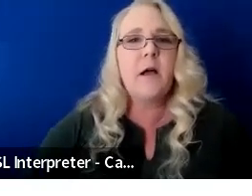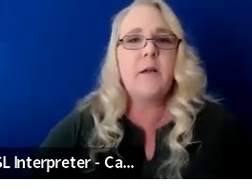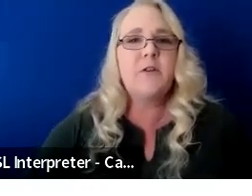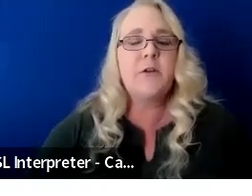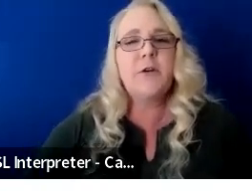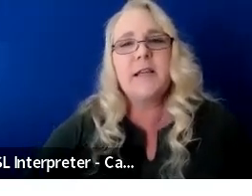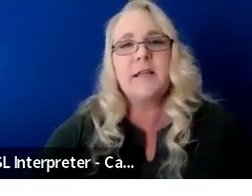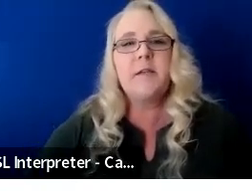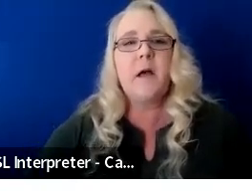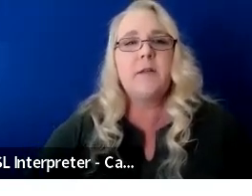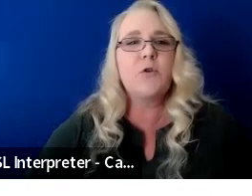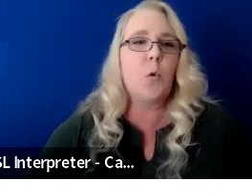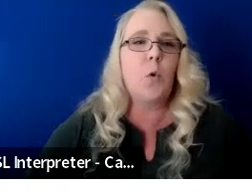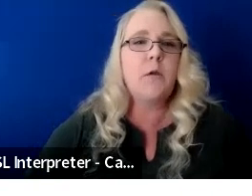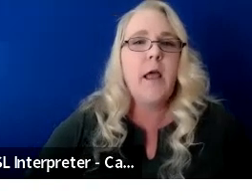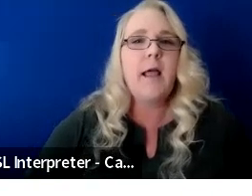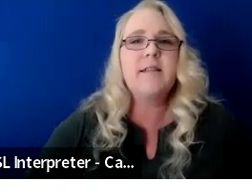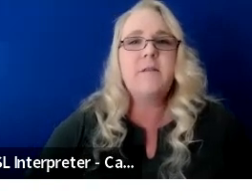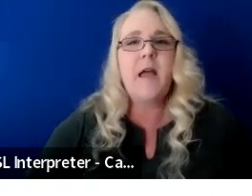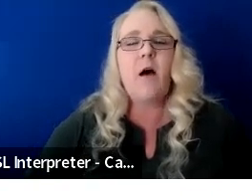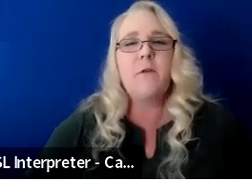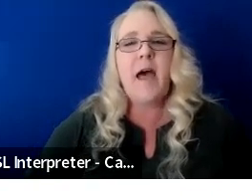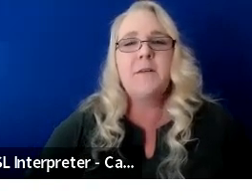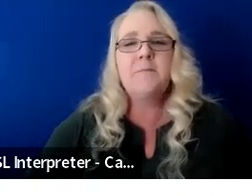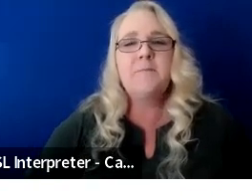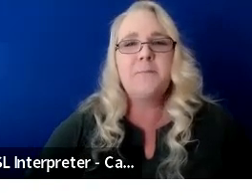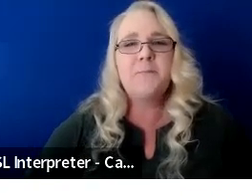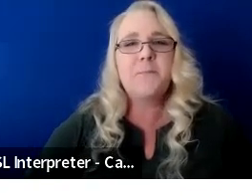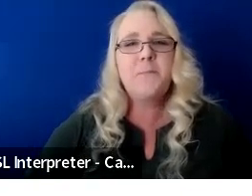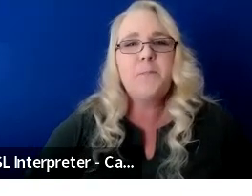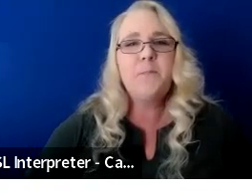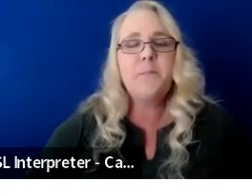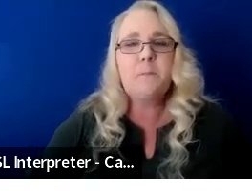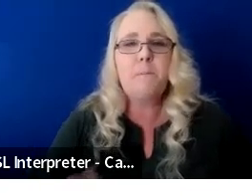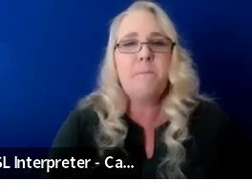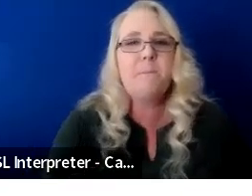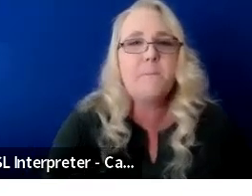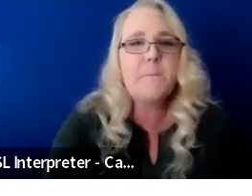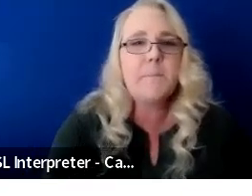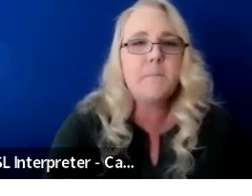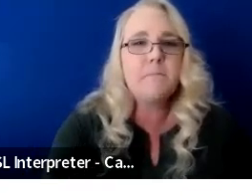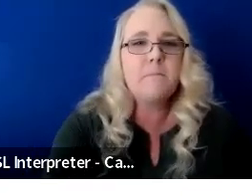out to your kids at school and see if they offer that.